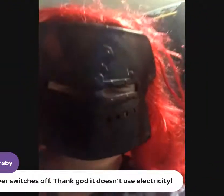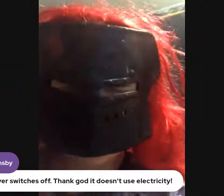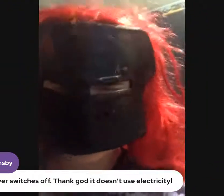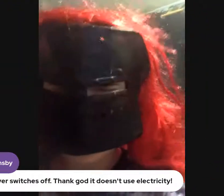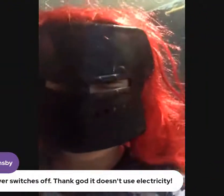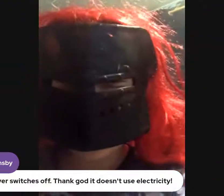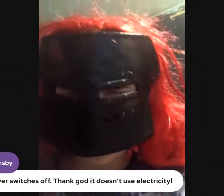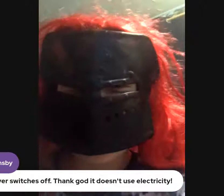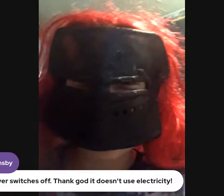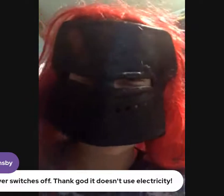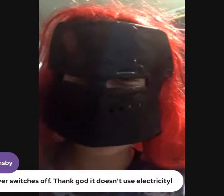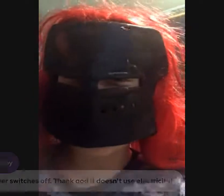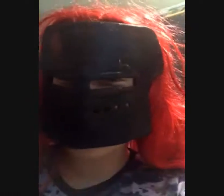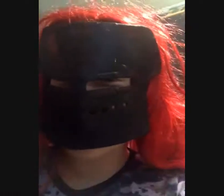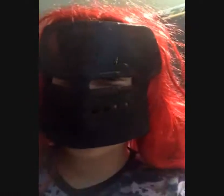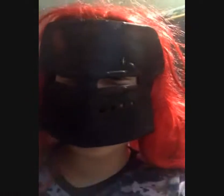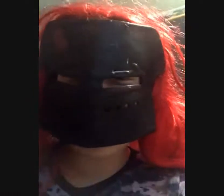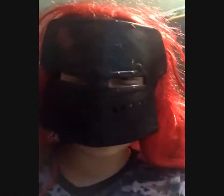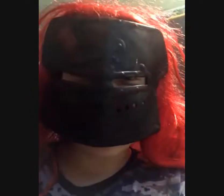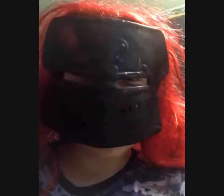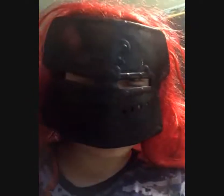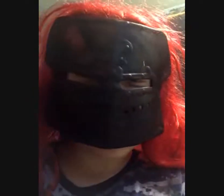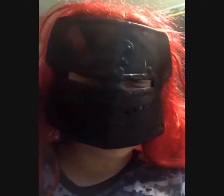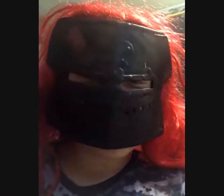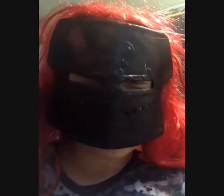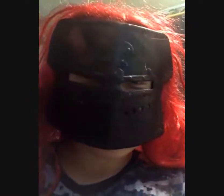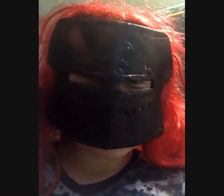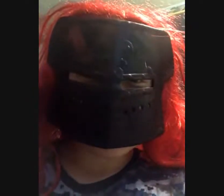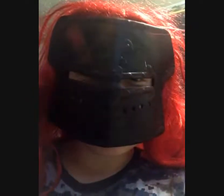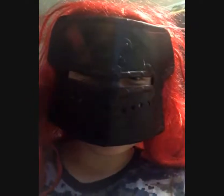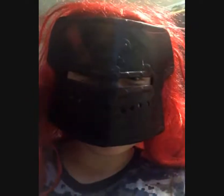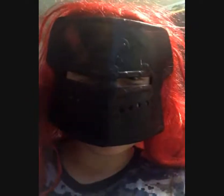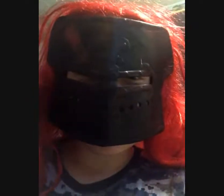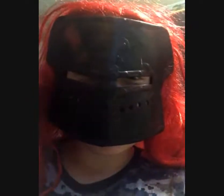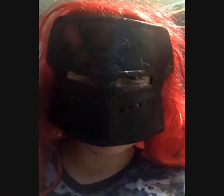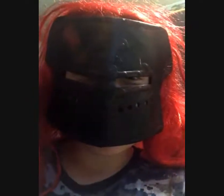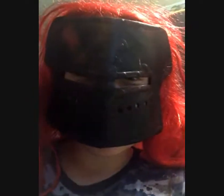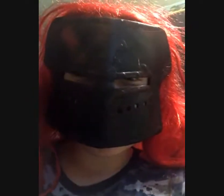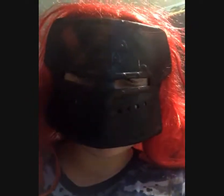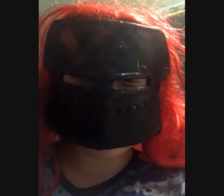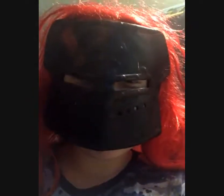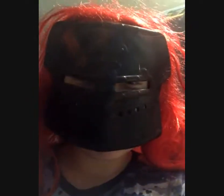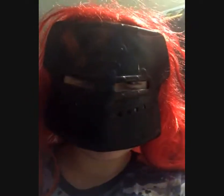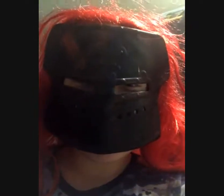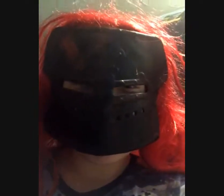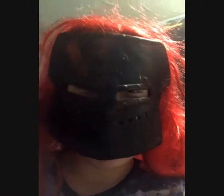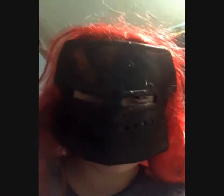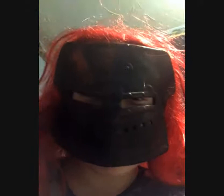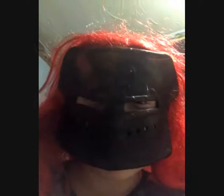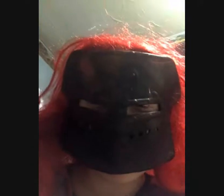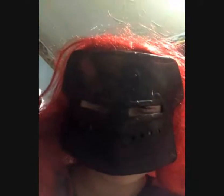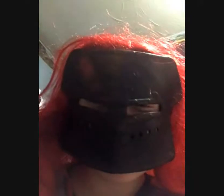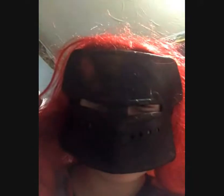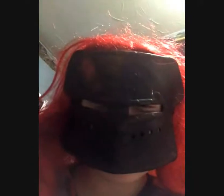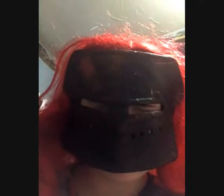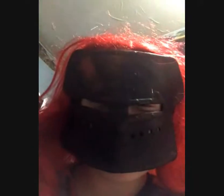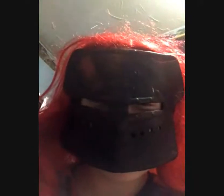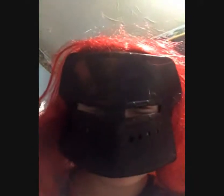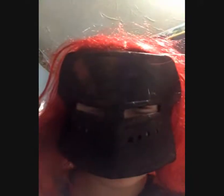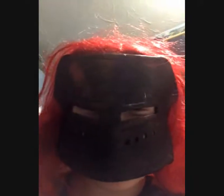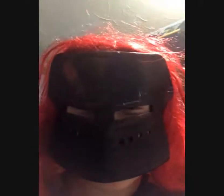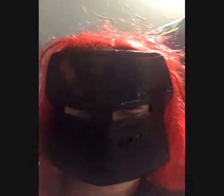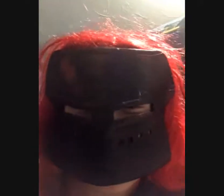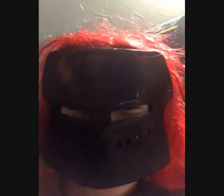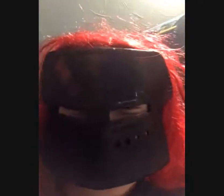me or something. Jaden is 8 years old, by the way. He is a celebrity, so he needs to like cover